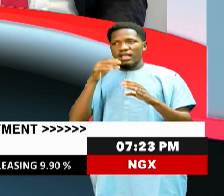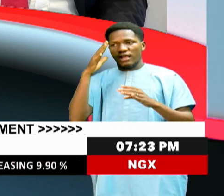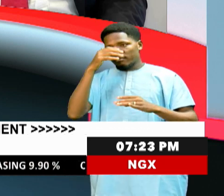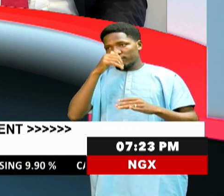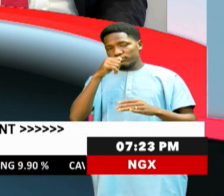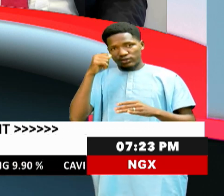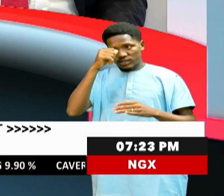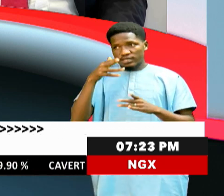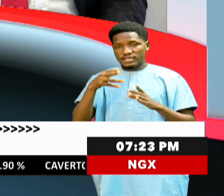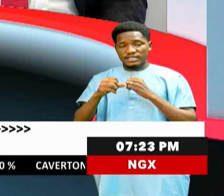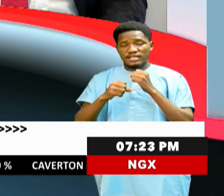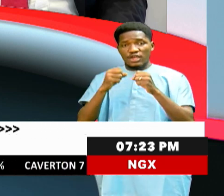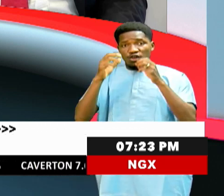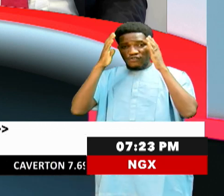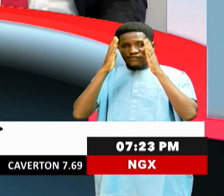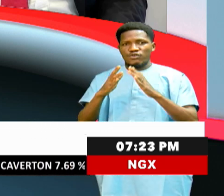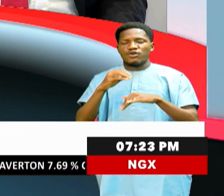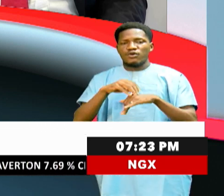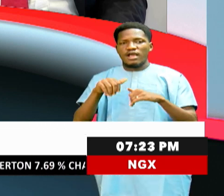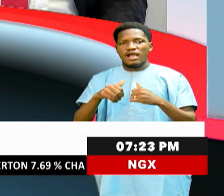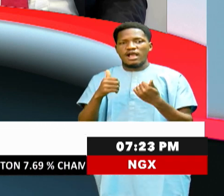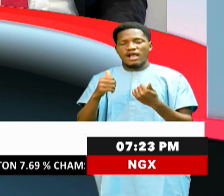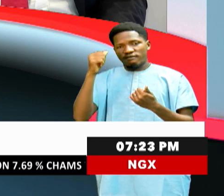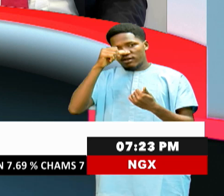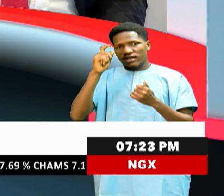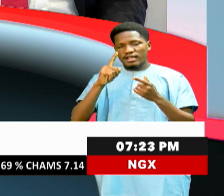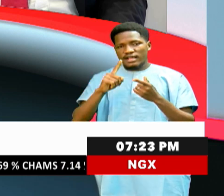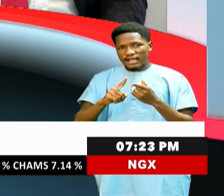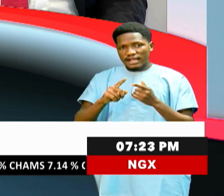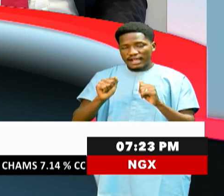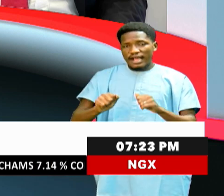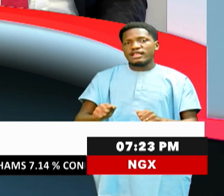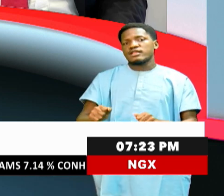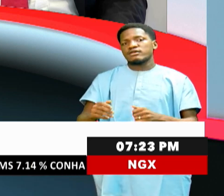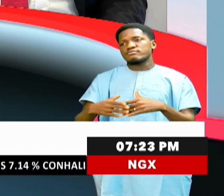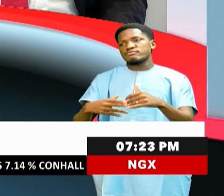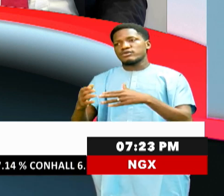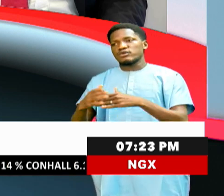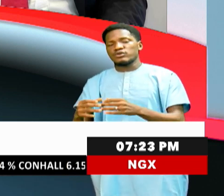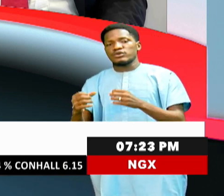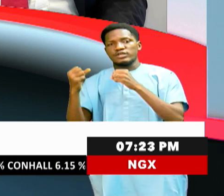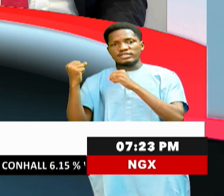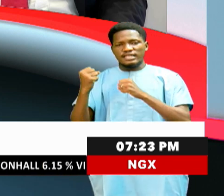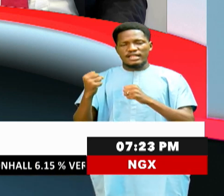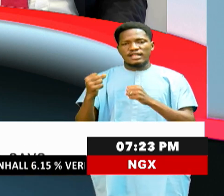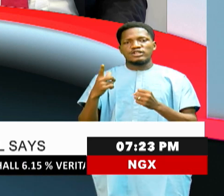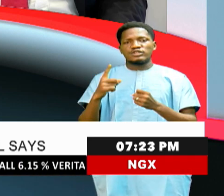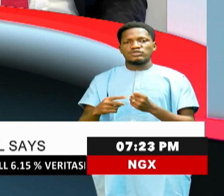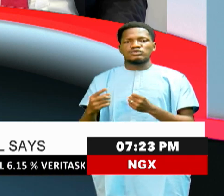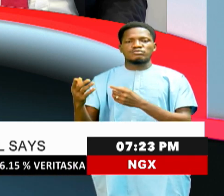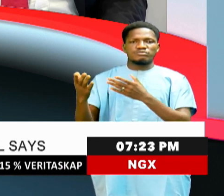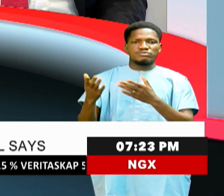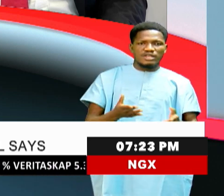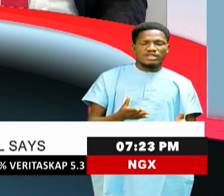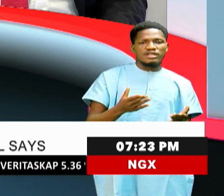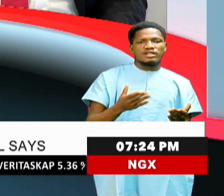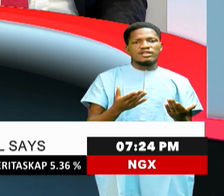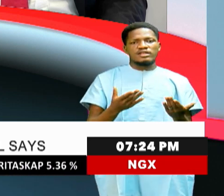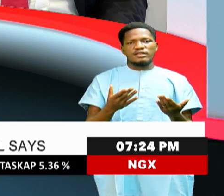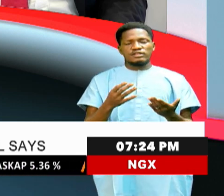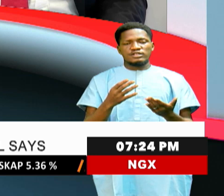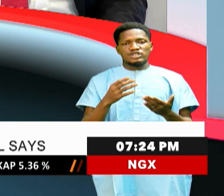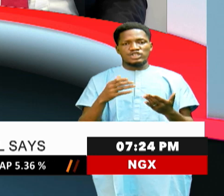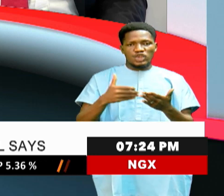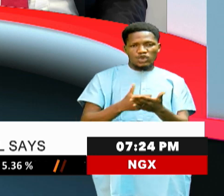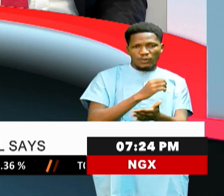focusing on how Africa can explore and build resilience, tap into its immense renewable energy potentials,